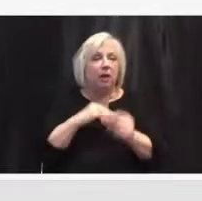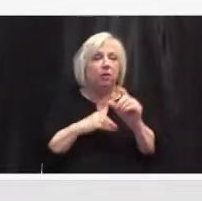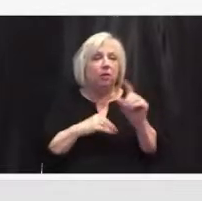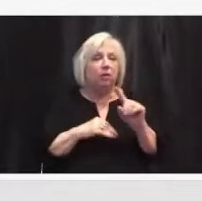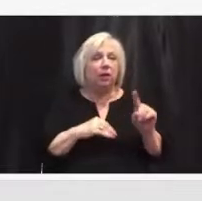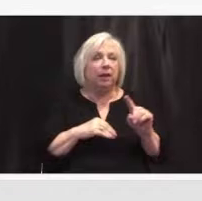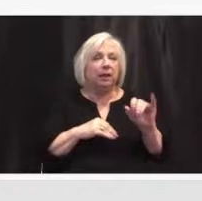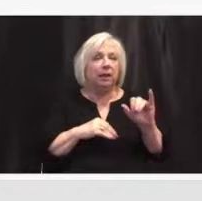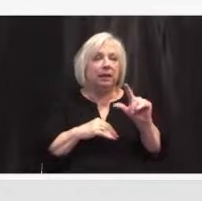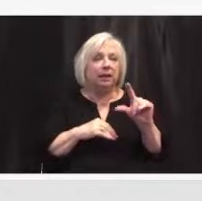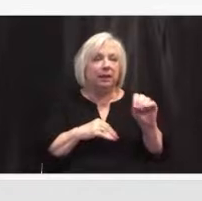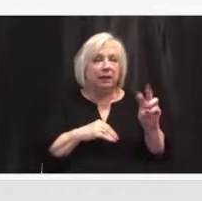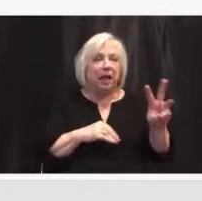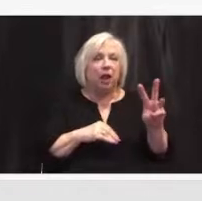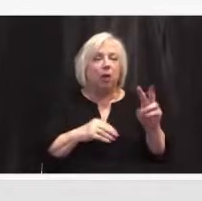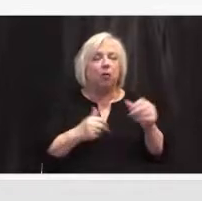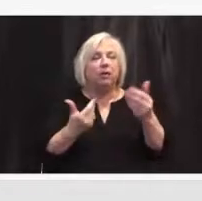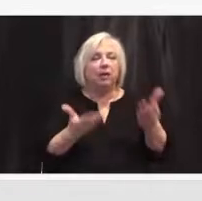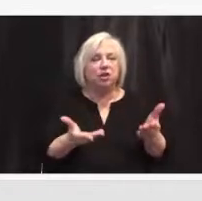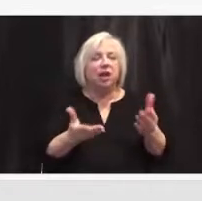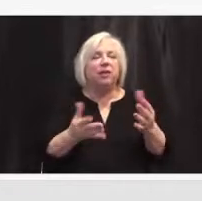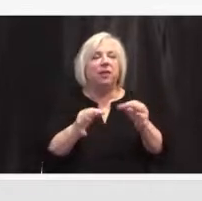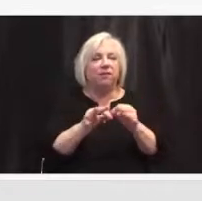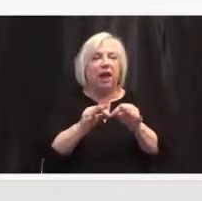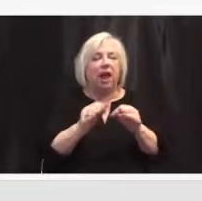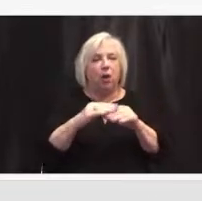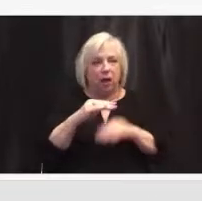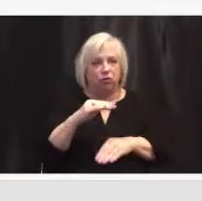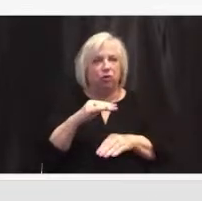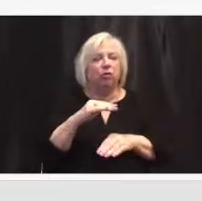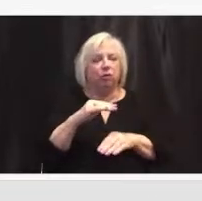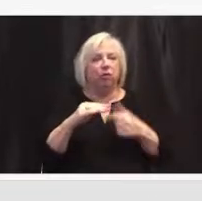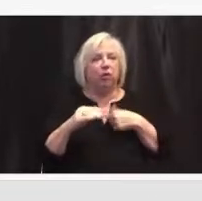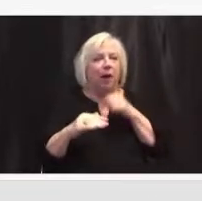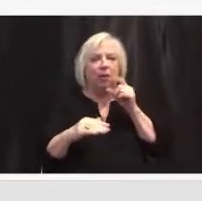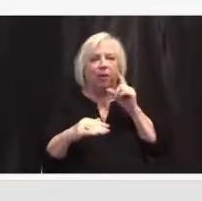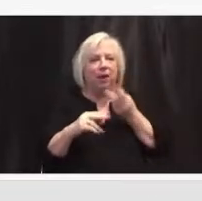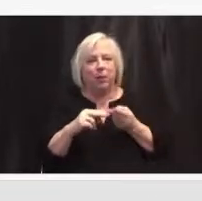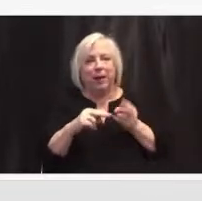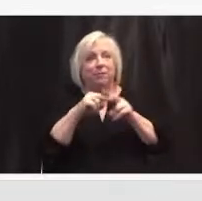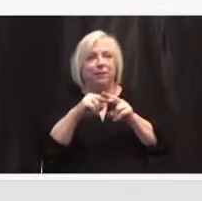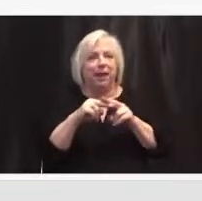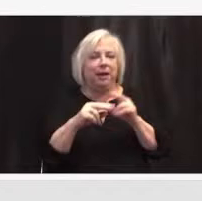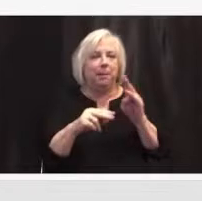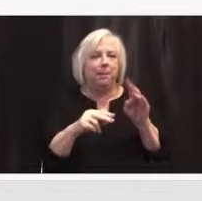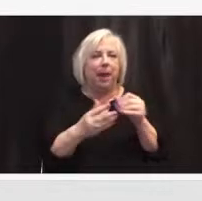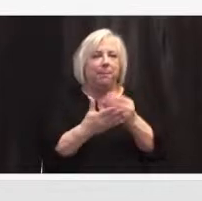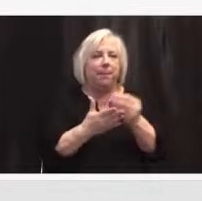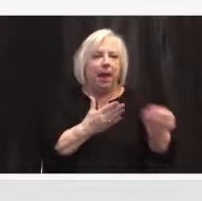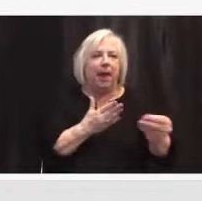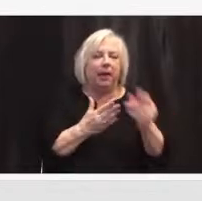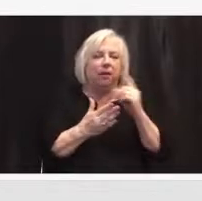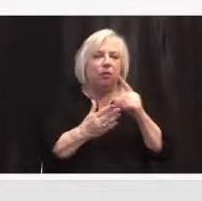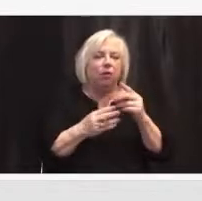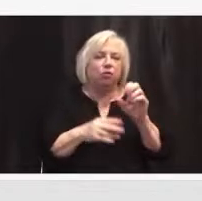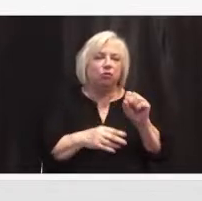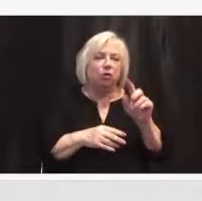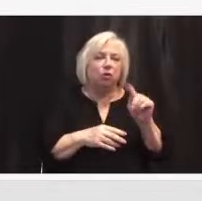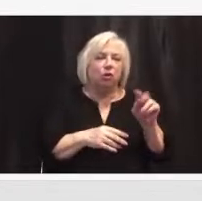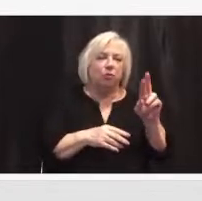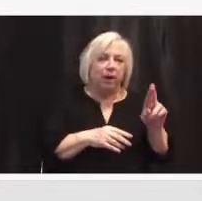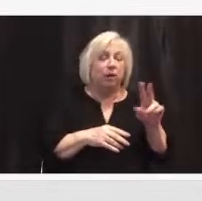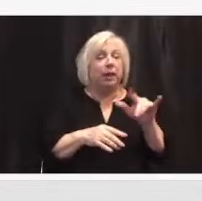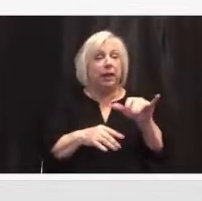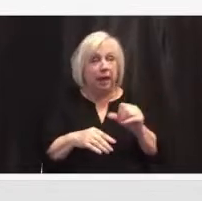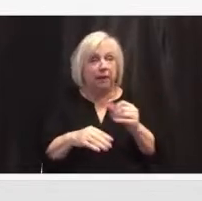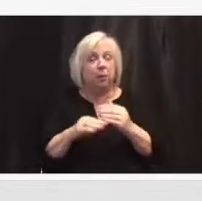Zillow's suggested value. So I don't think we inflated it by buying it as a short-term rental. Yes, it was above